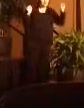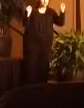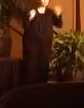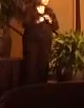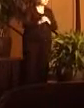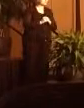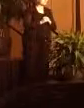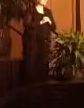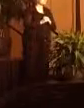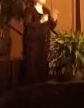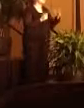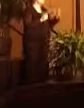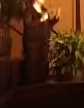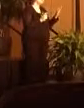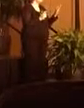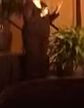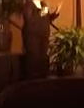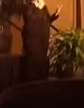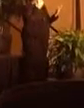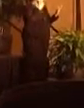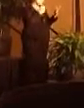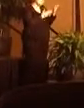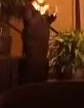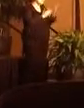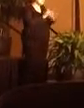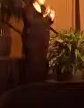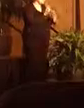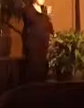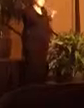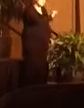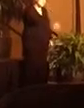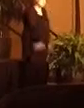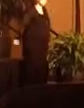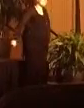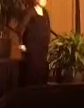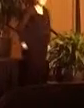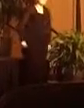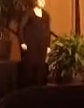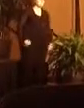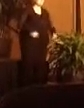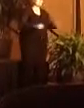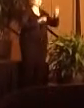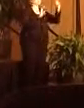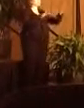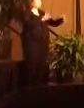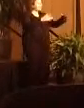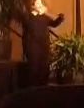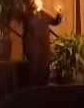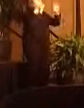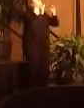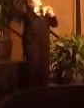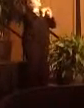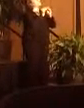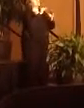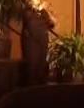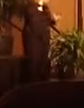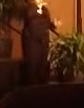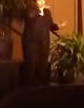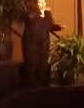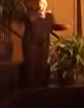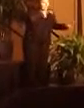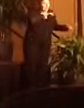Coming out. That would be obvious, right? No, it's not. Yeah, let's lower the bar a little bit. Let's think a little bit